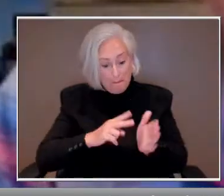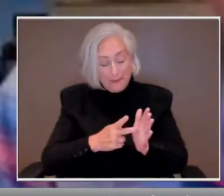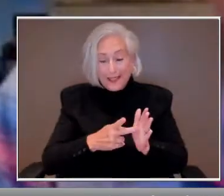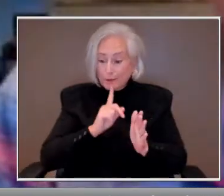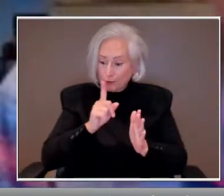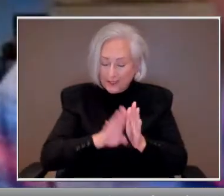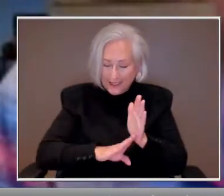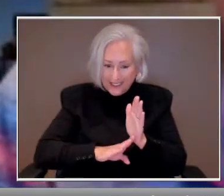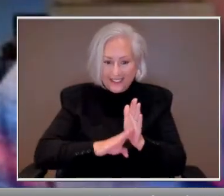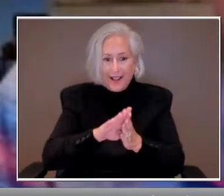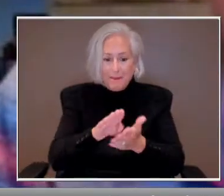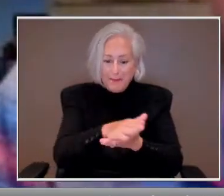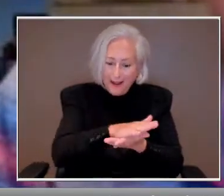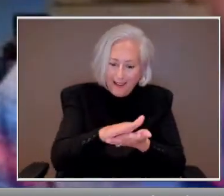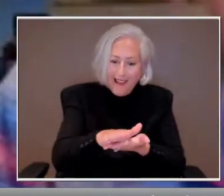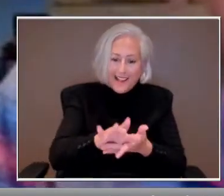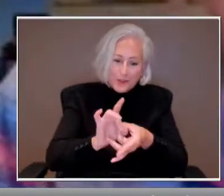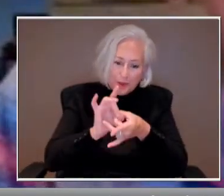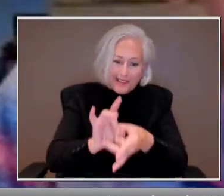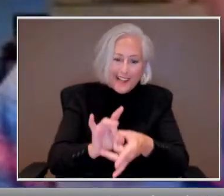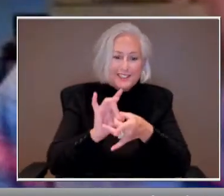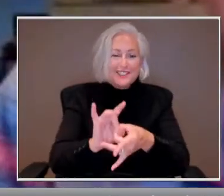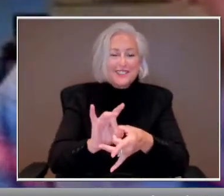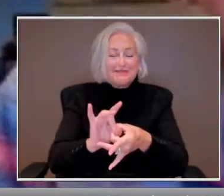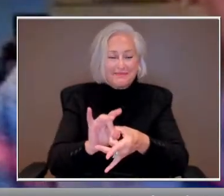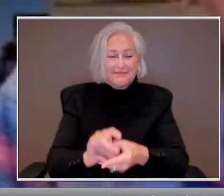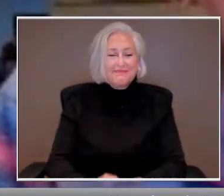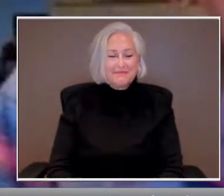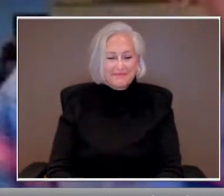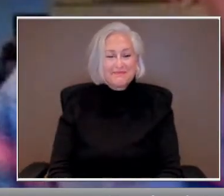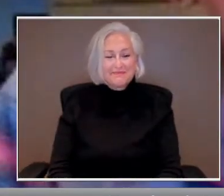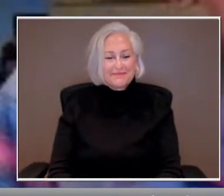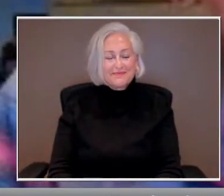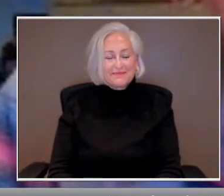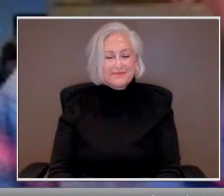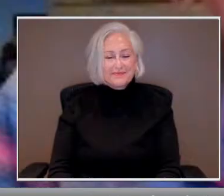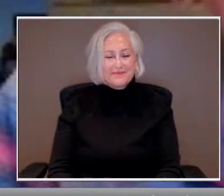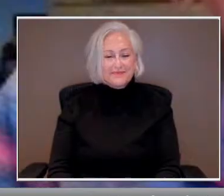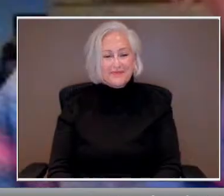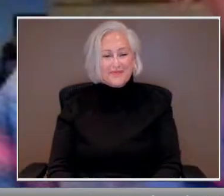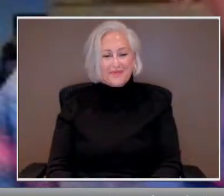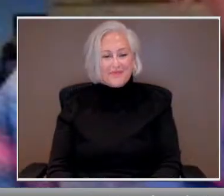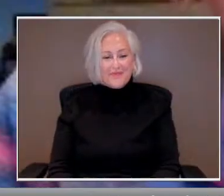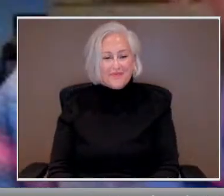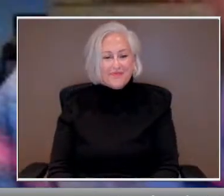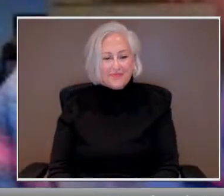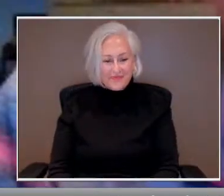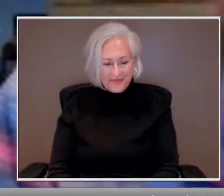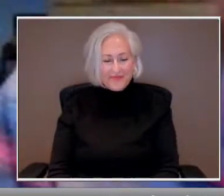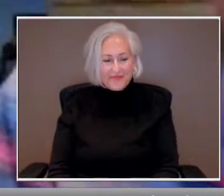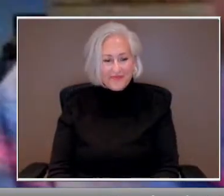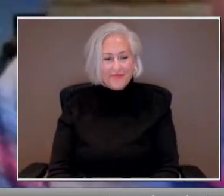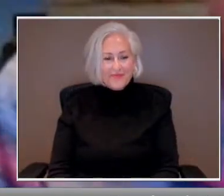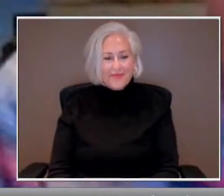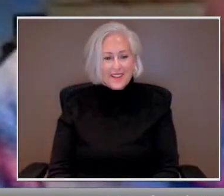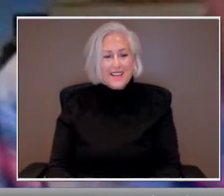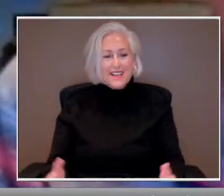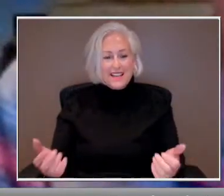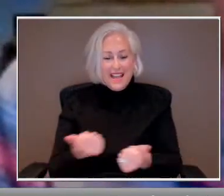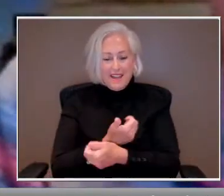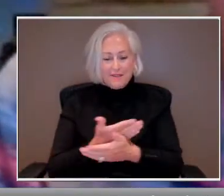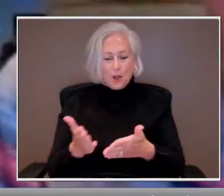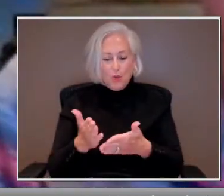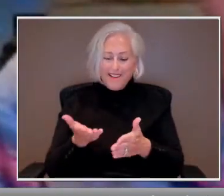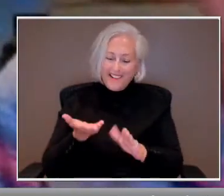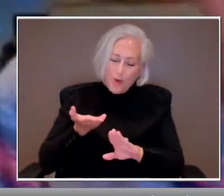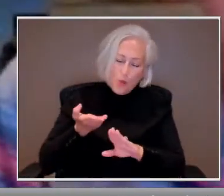nice relationship with them, and how that, you know, they're having everybody in your pocket, you